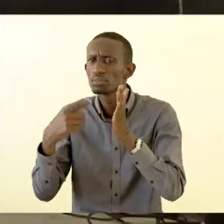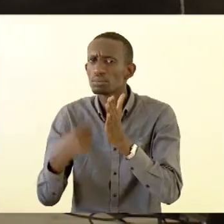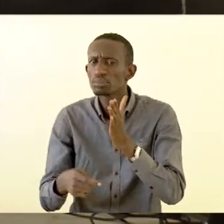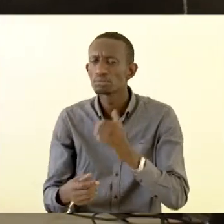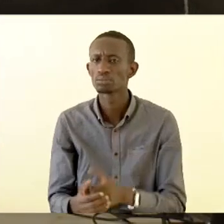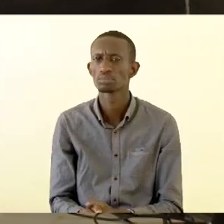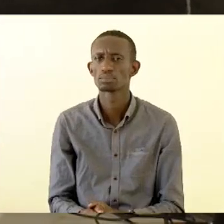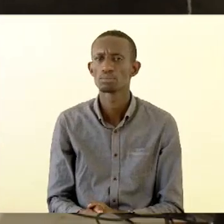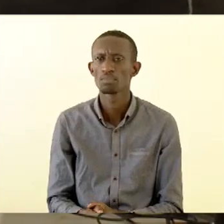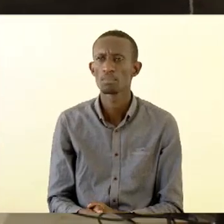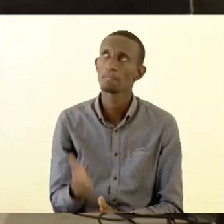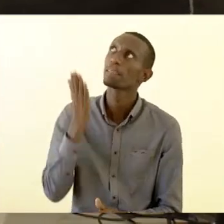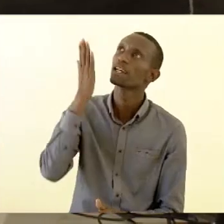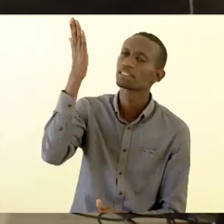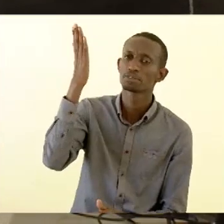this one.